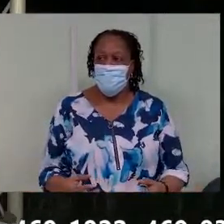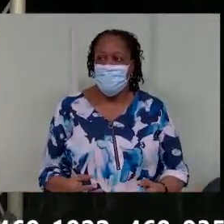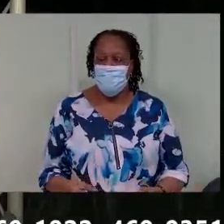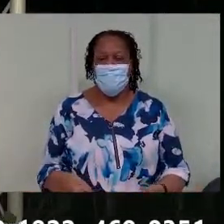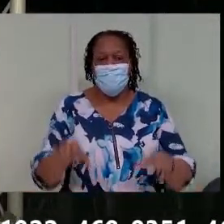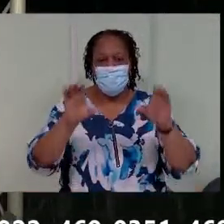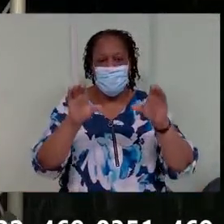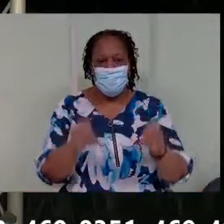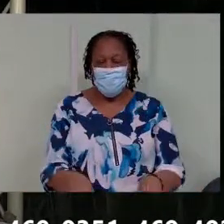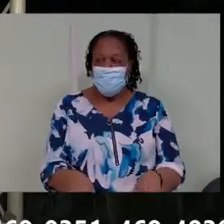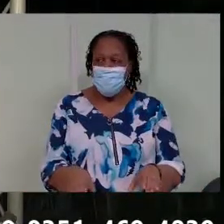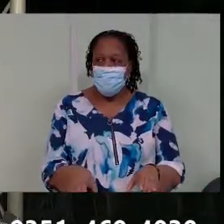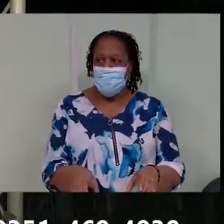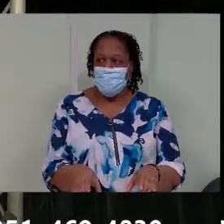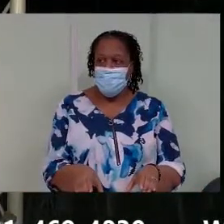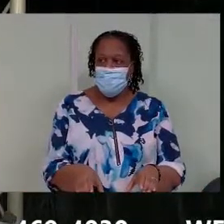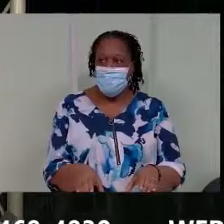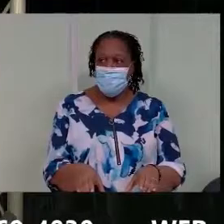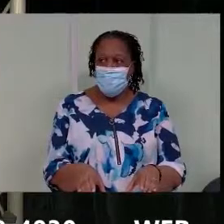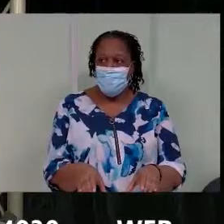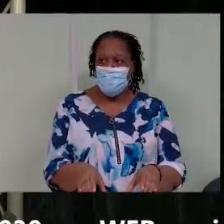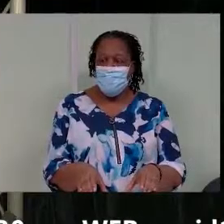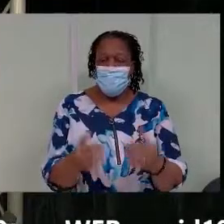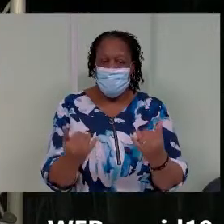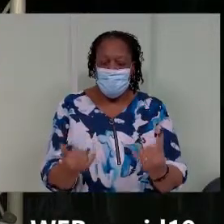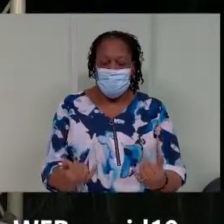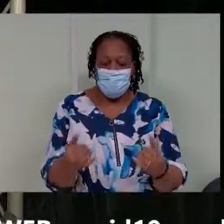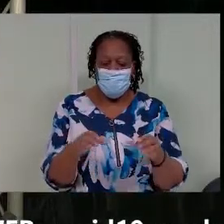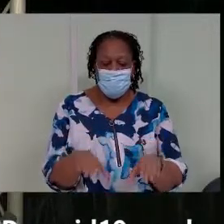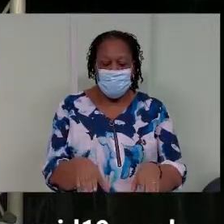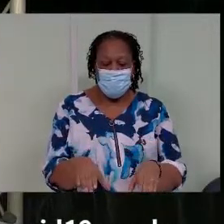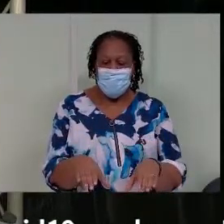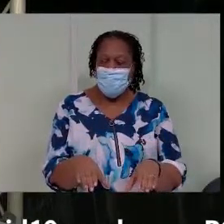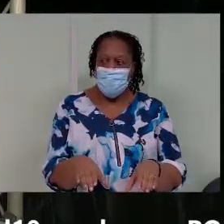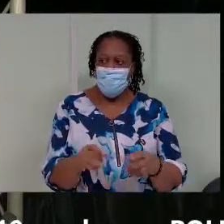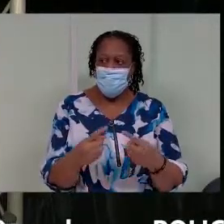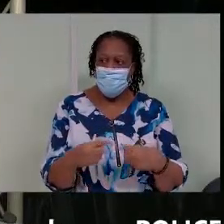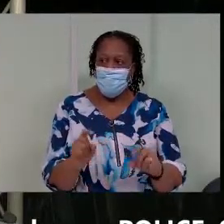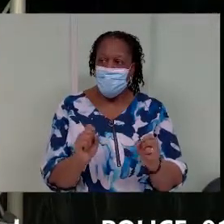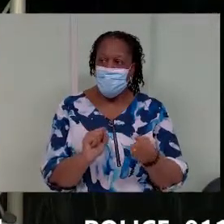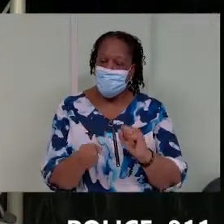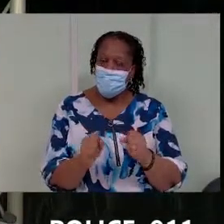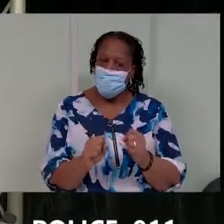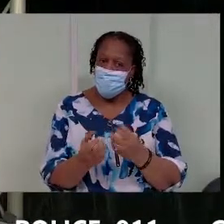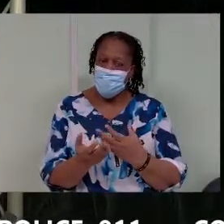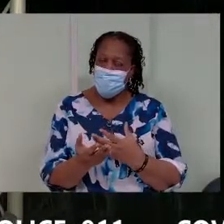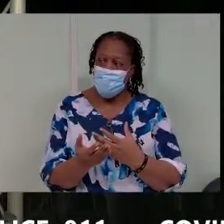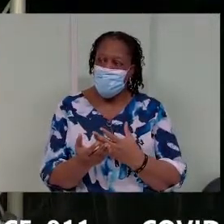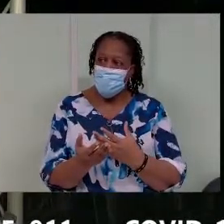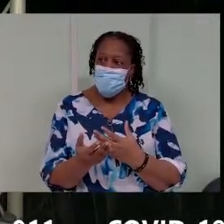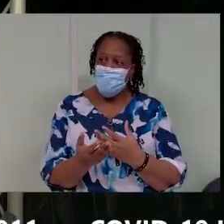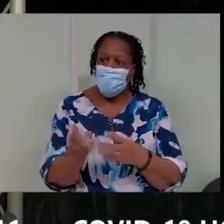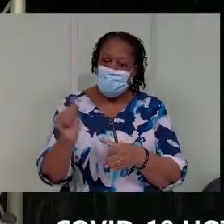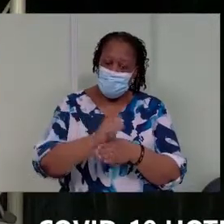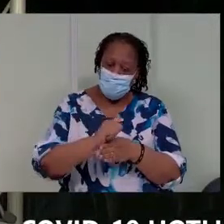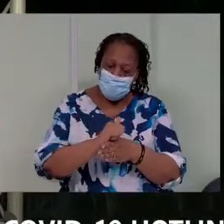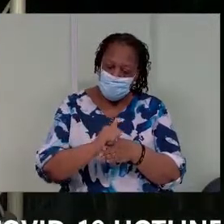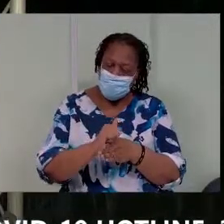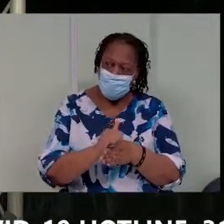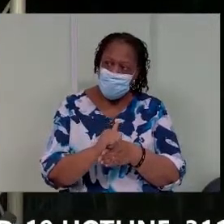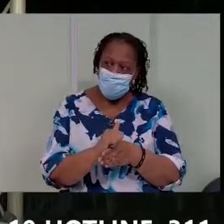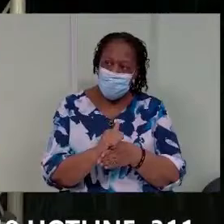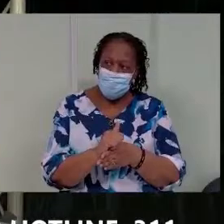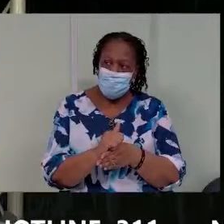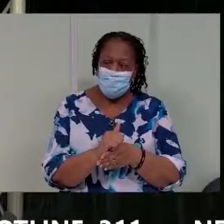sporting events. The restrictions on attending sporting events. A person may attend sports training or other practice